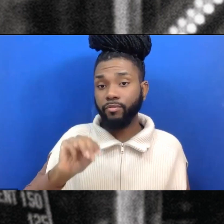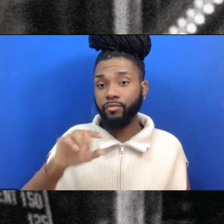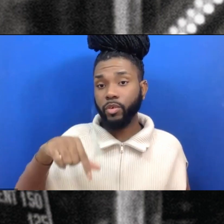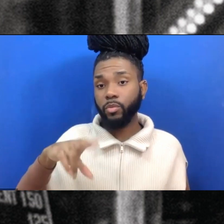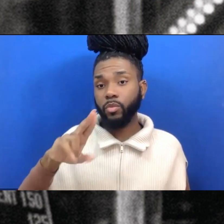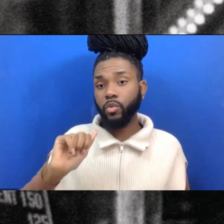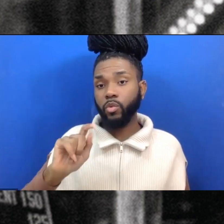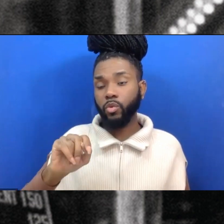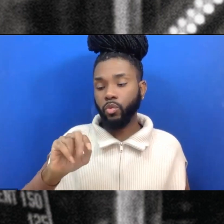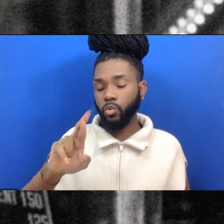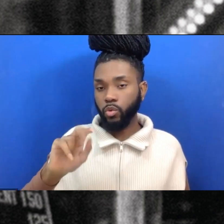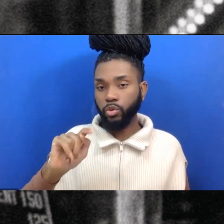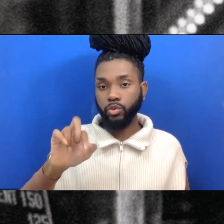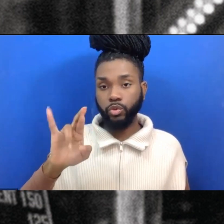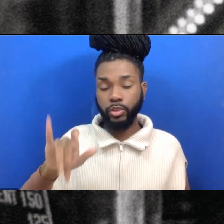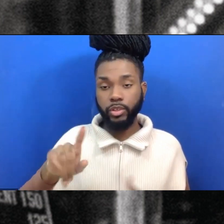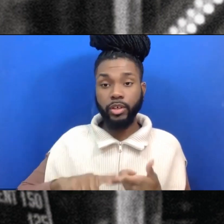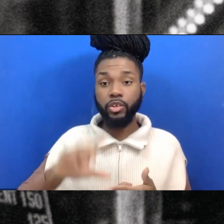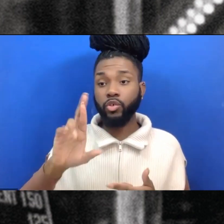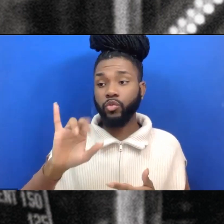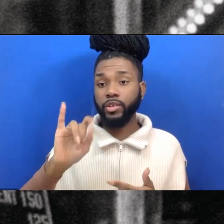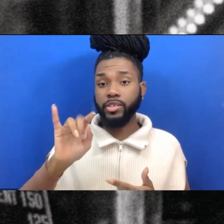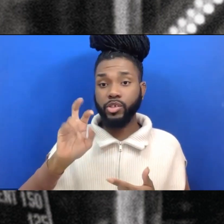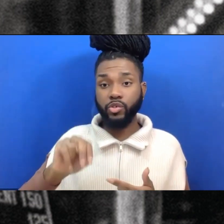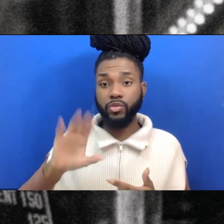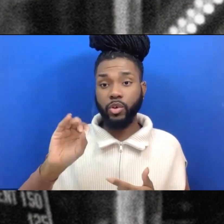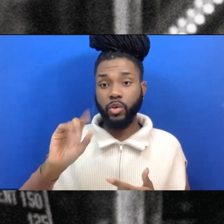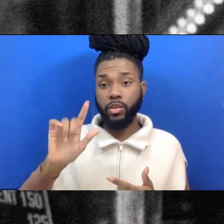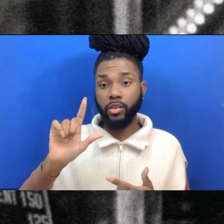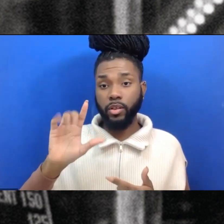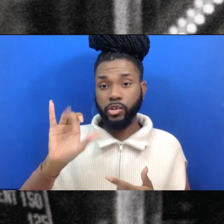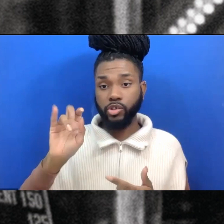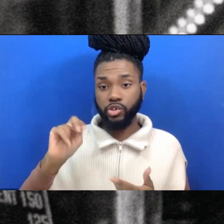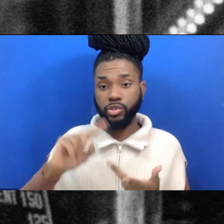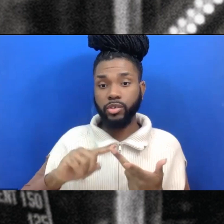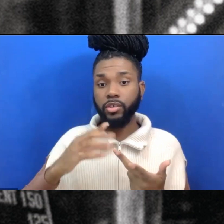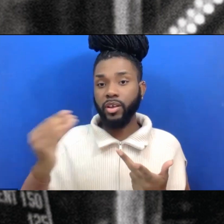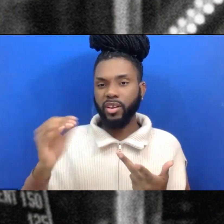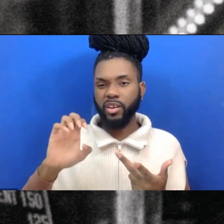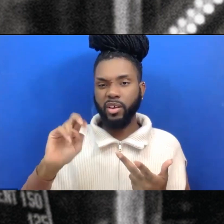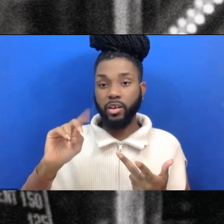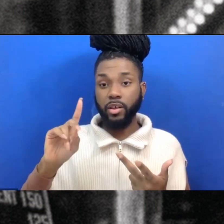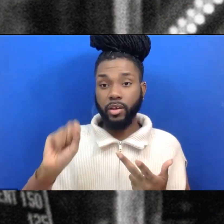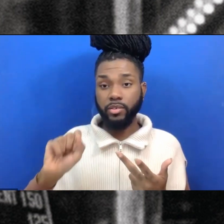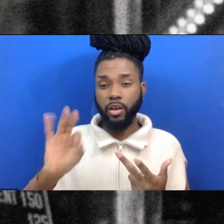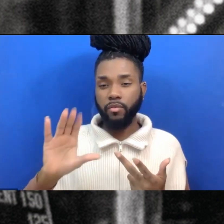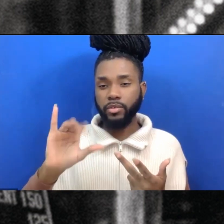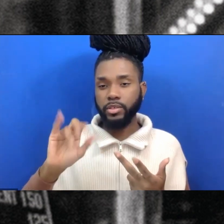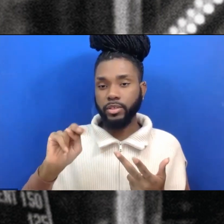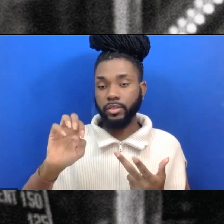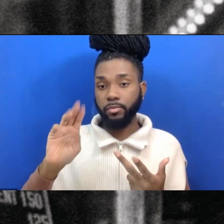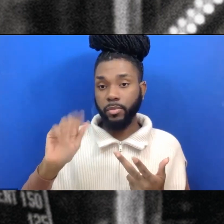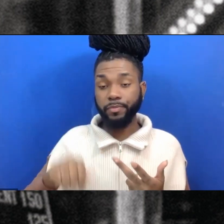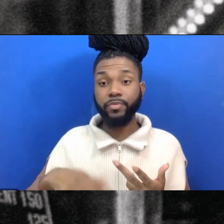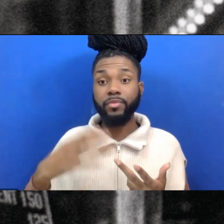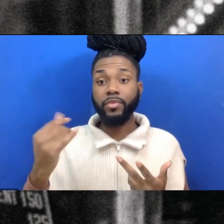the Criterion Collection, and Ends of Cinema. And his current book